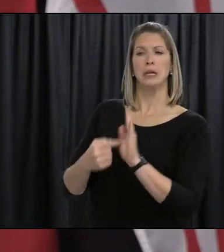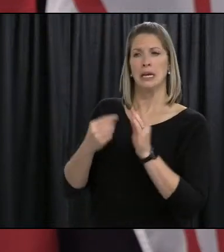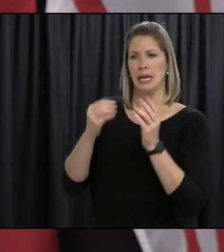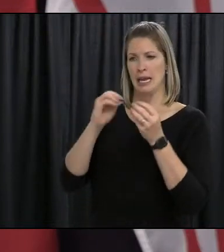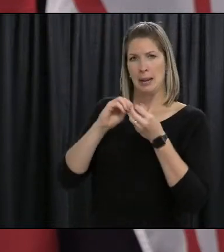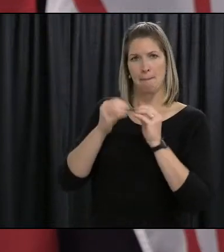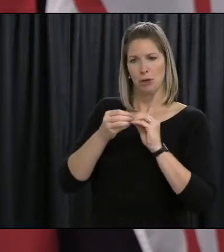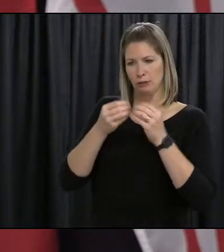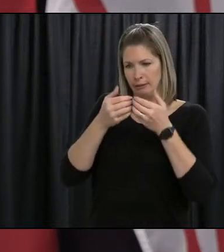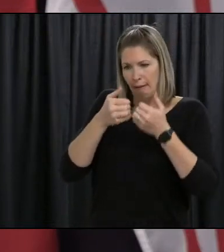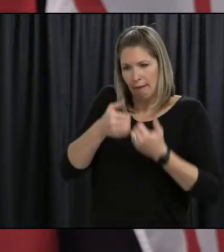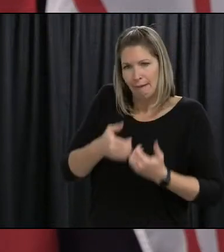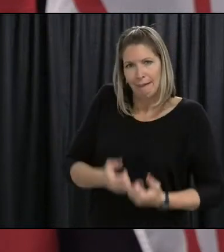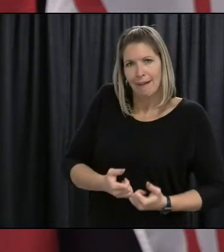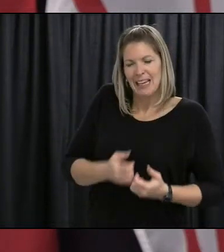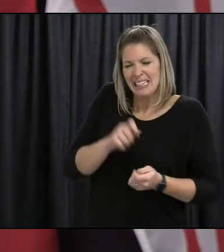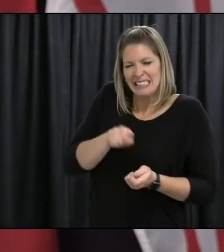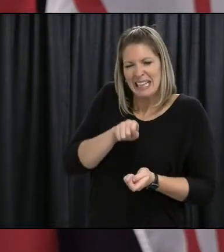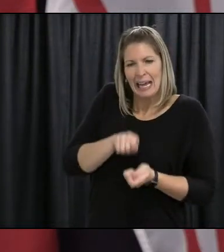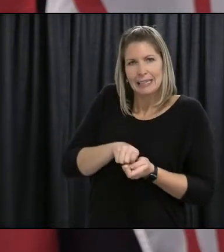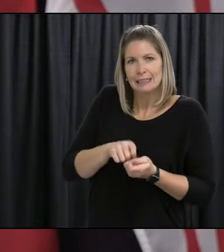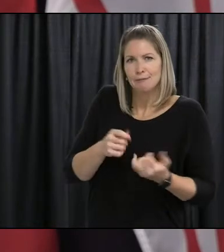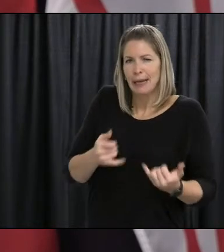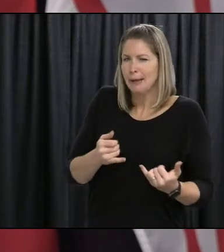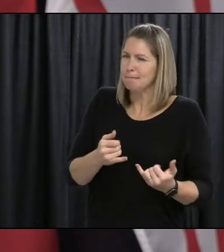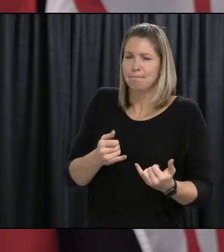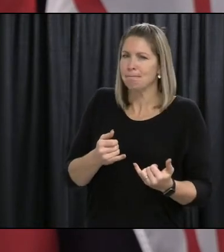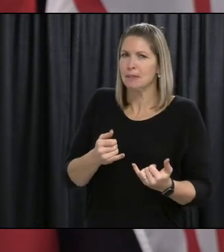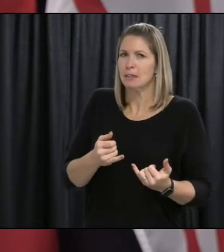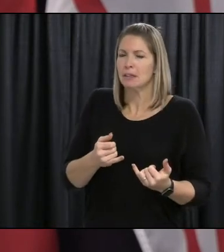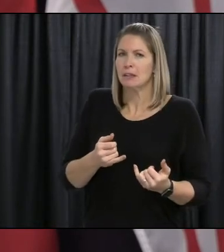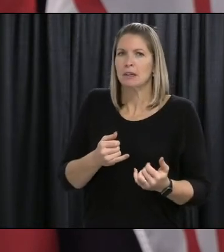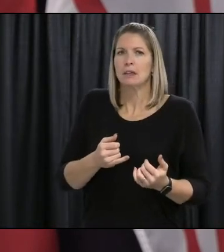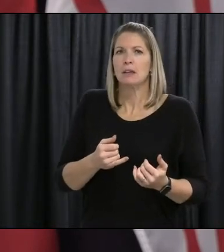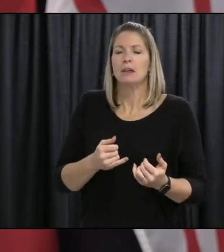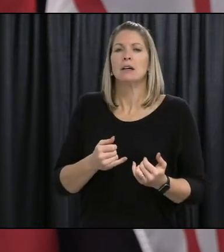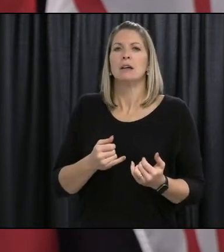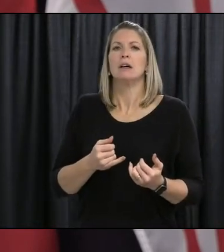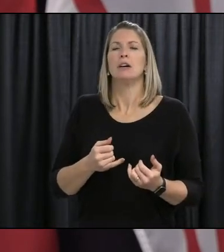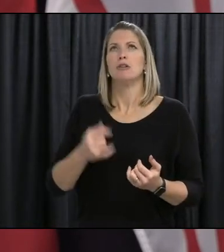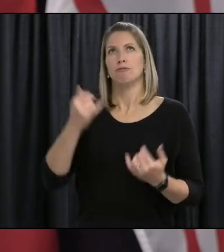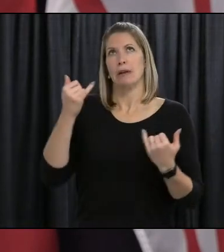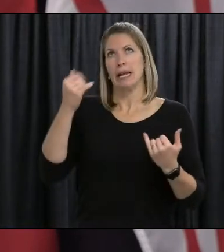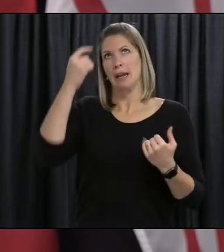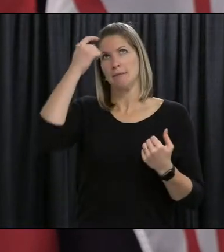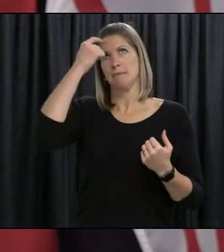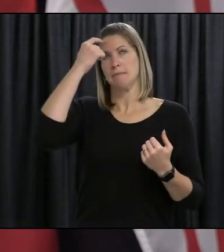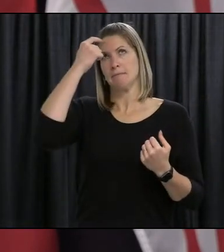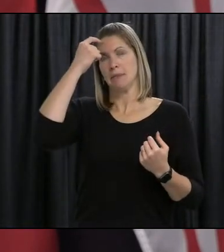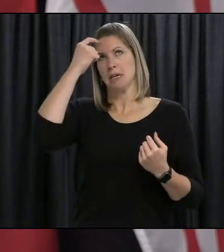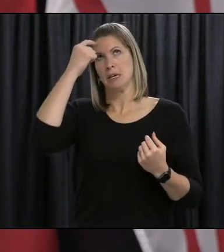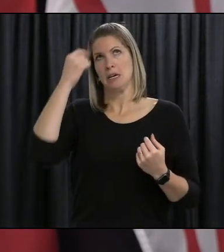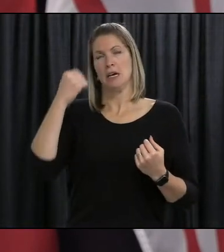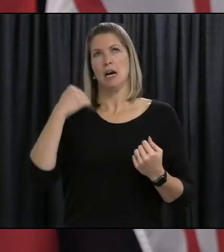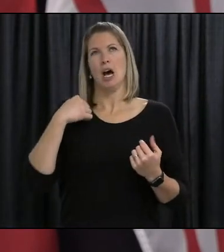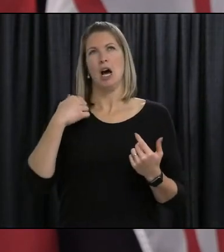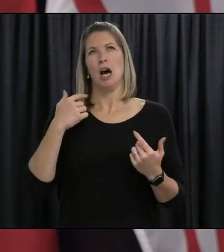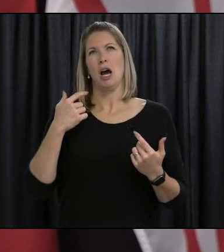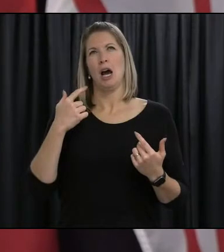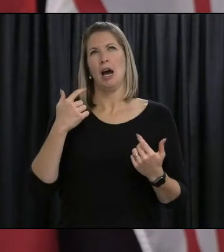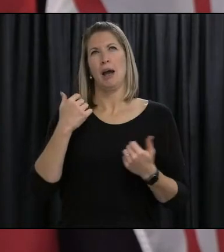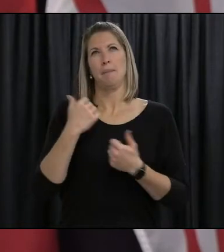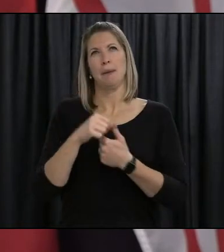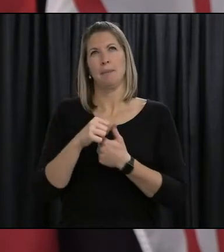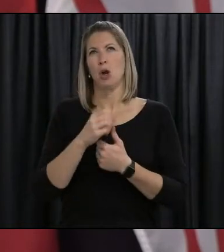I couldn't give you a breakdown off the top of my head. I know there was a tranche that